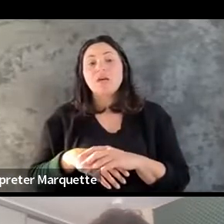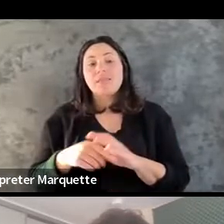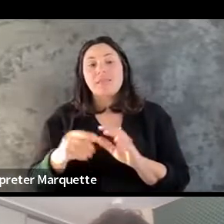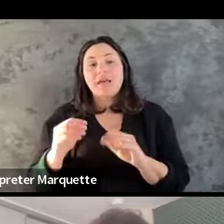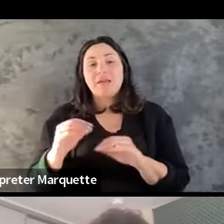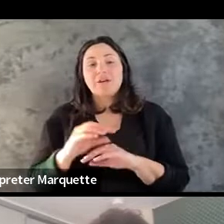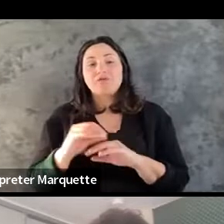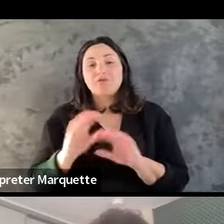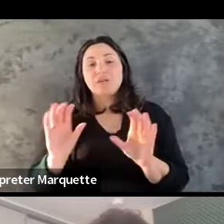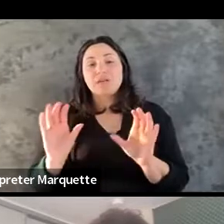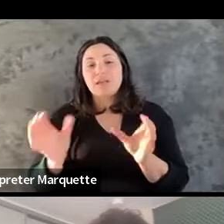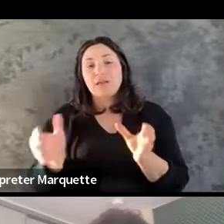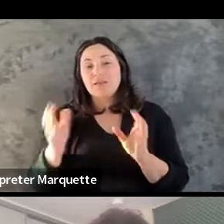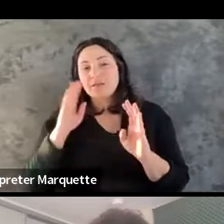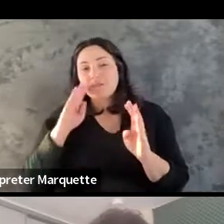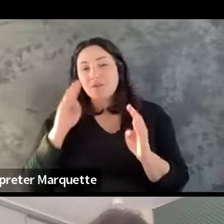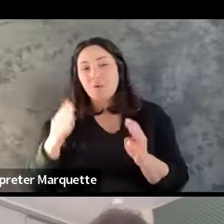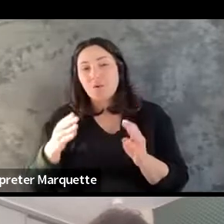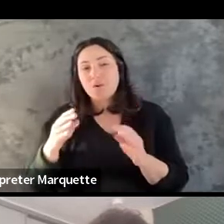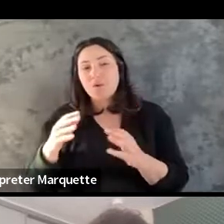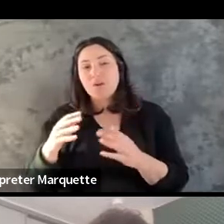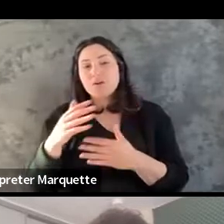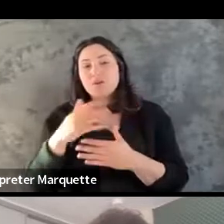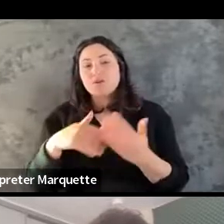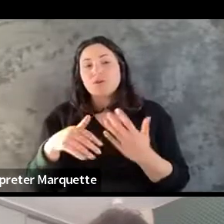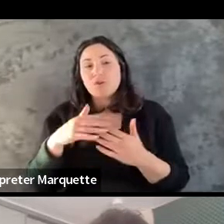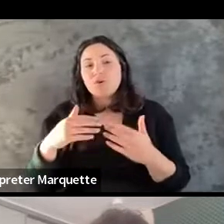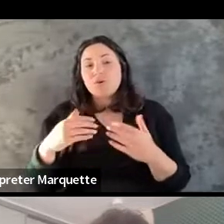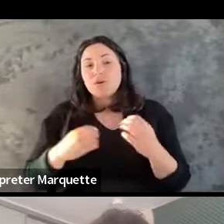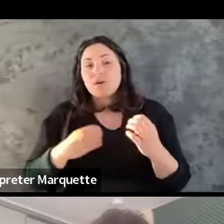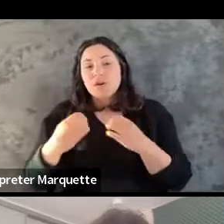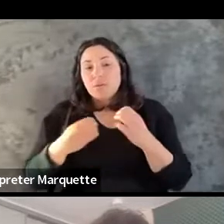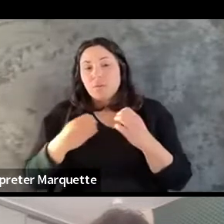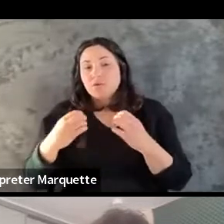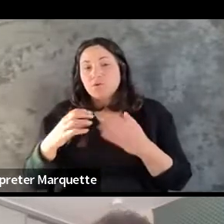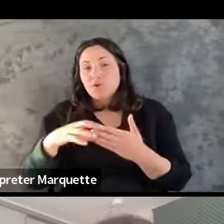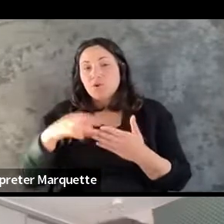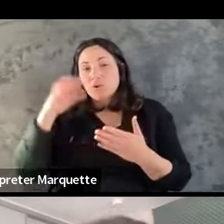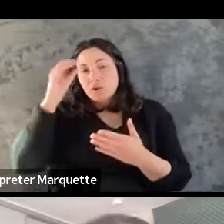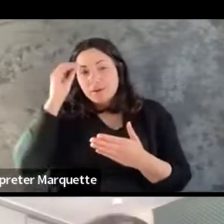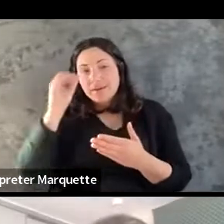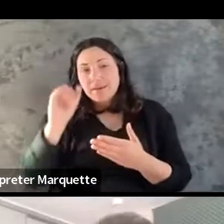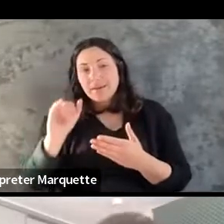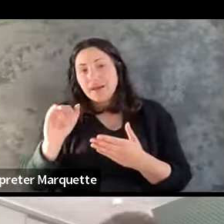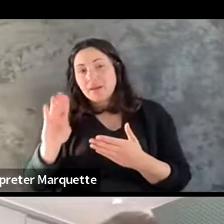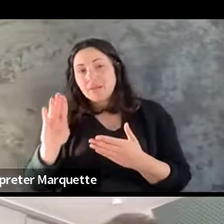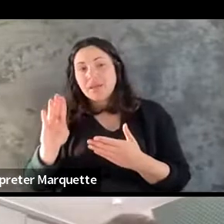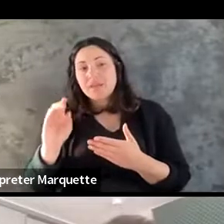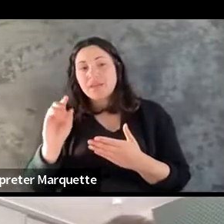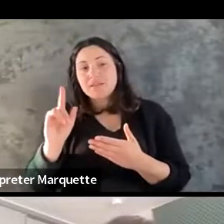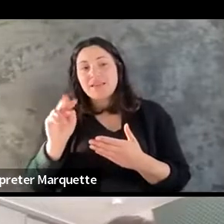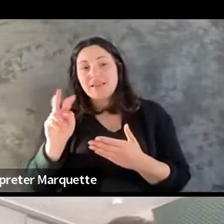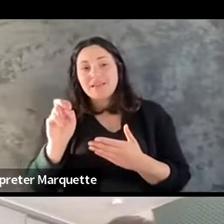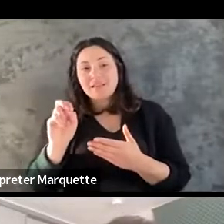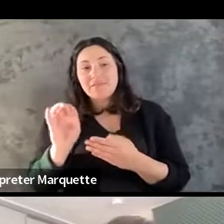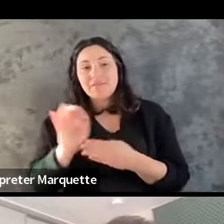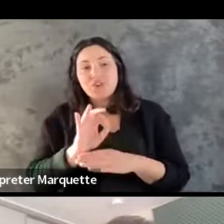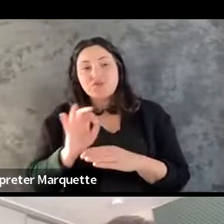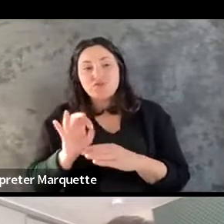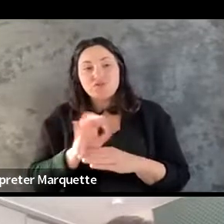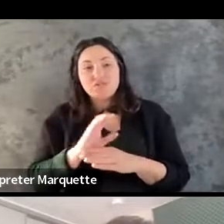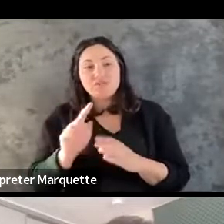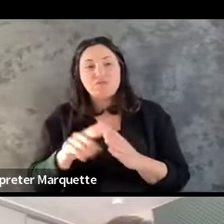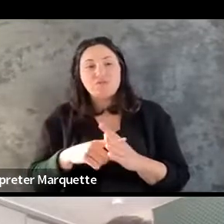will focus on social emotional learning, IB, executive functioning, starting